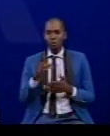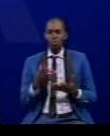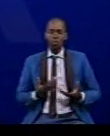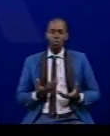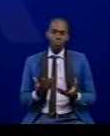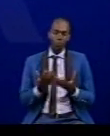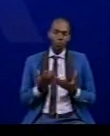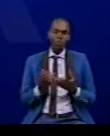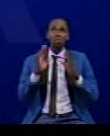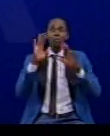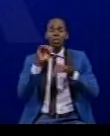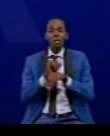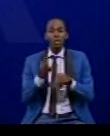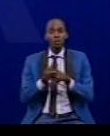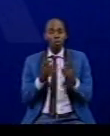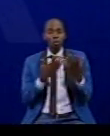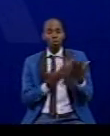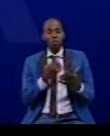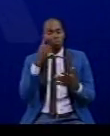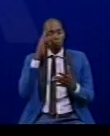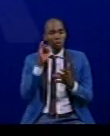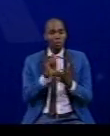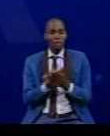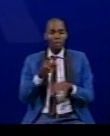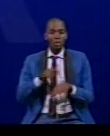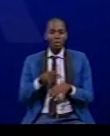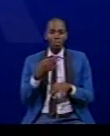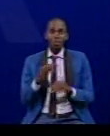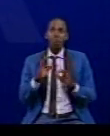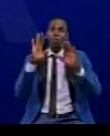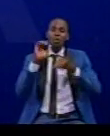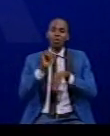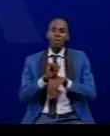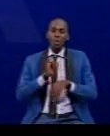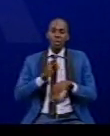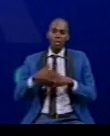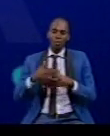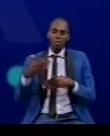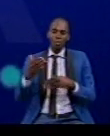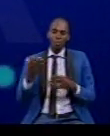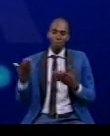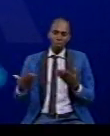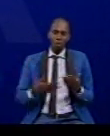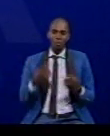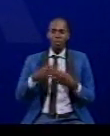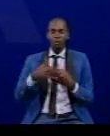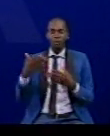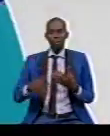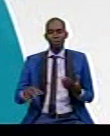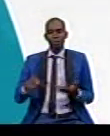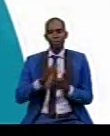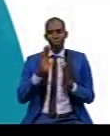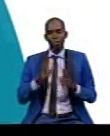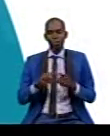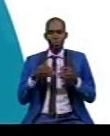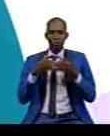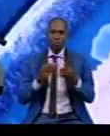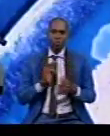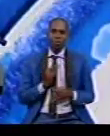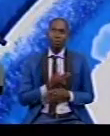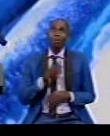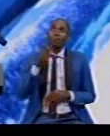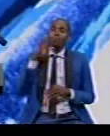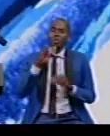it. It's for church workers, ministers, and professionals. God bless you. Welcome